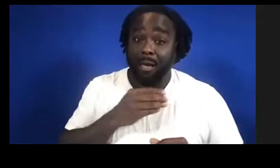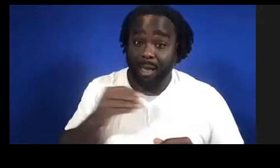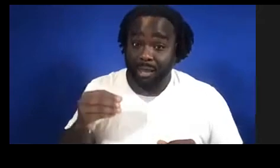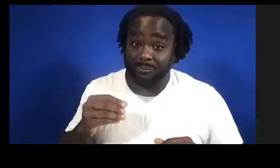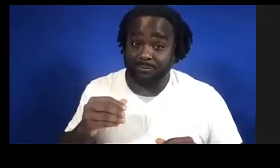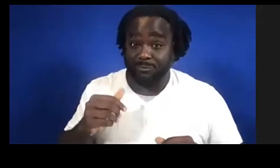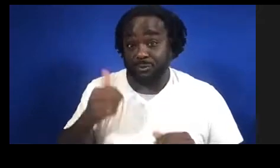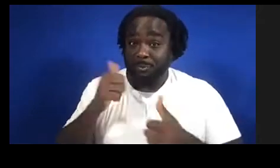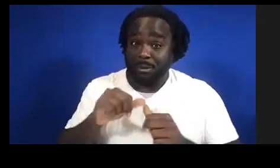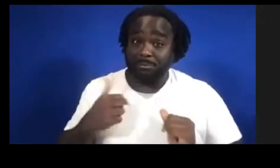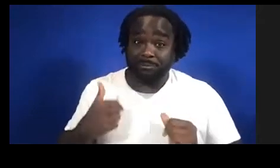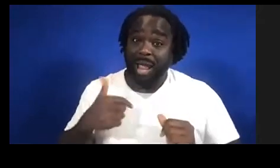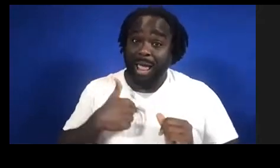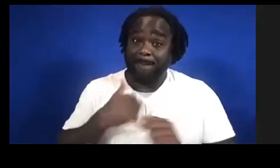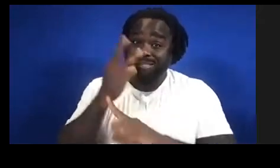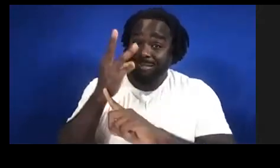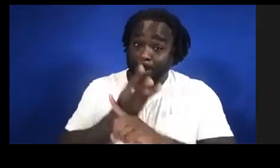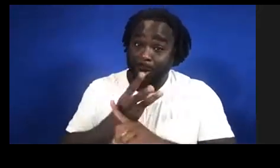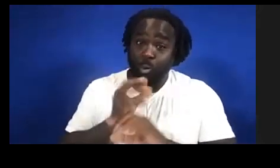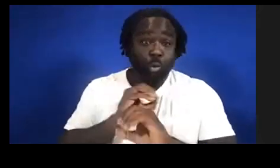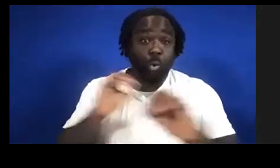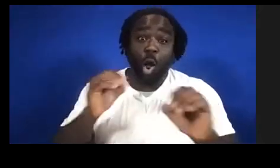got. And